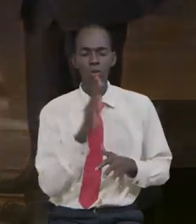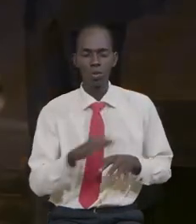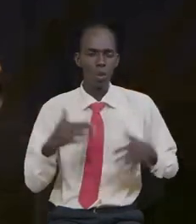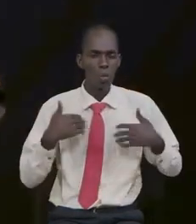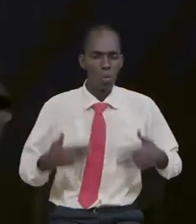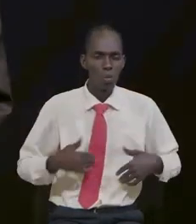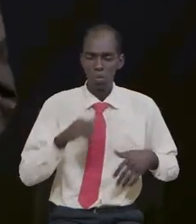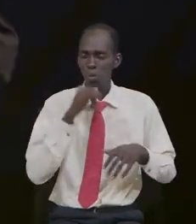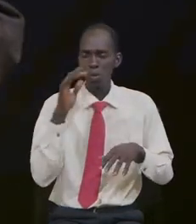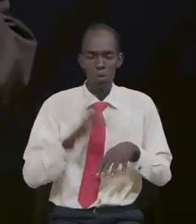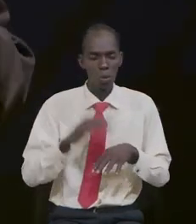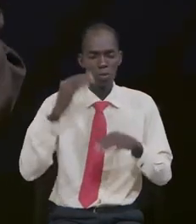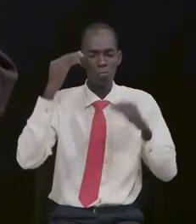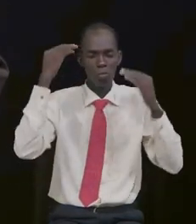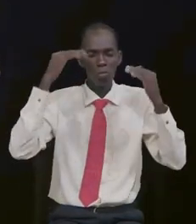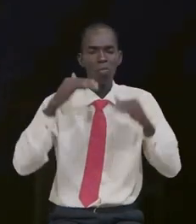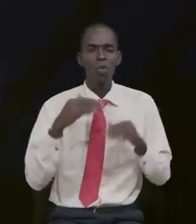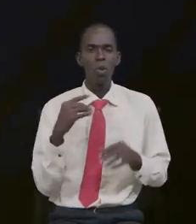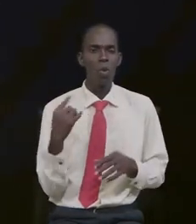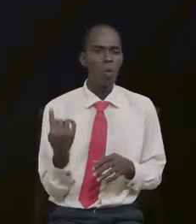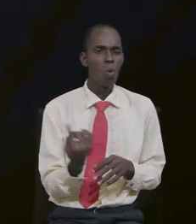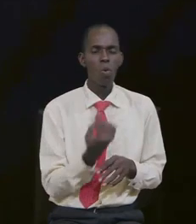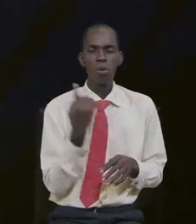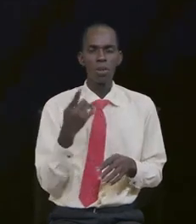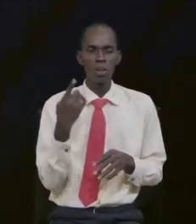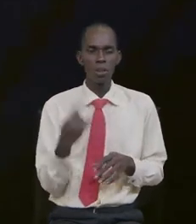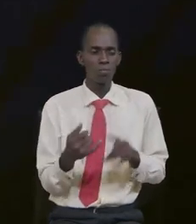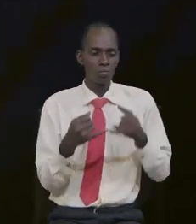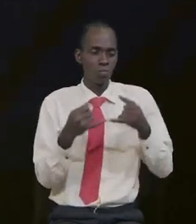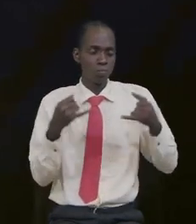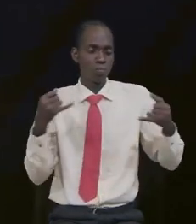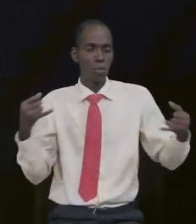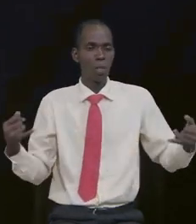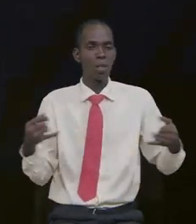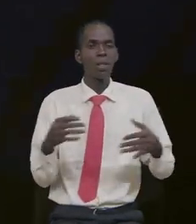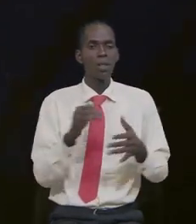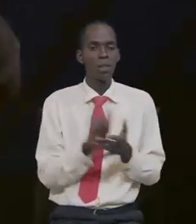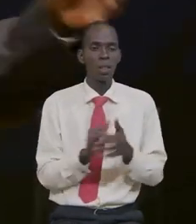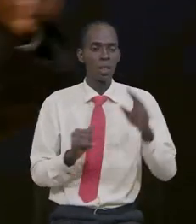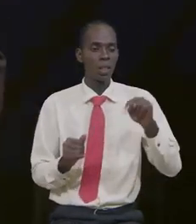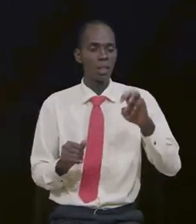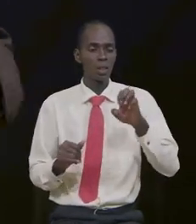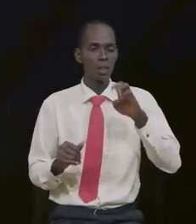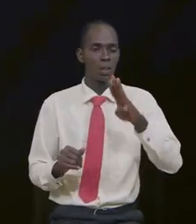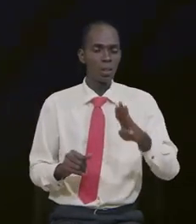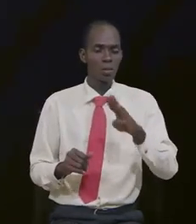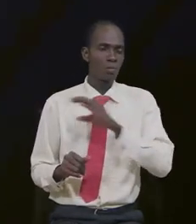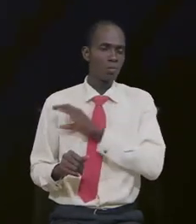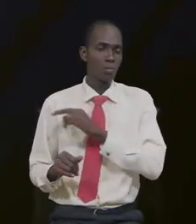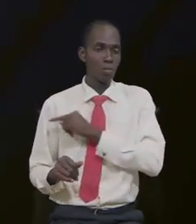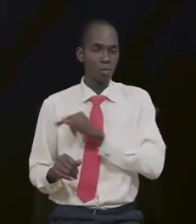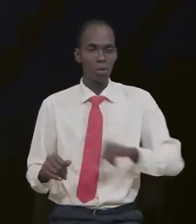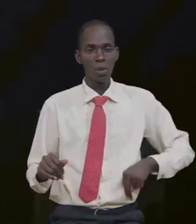didn't burn their clothes, only the cord that Nebuchadnezzar had commanded they should tie